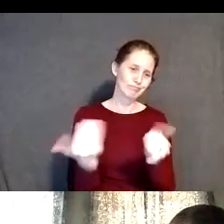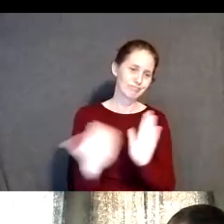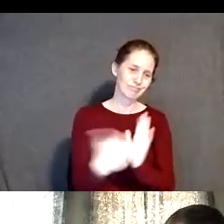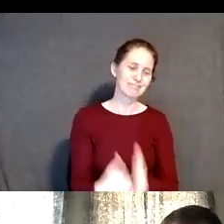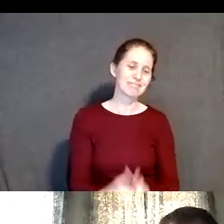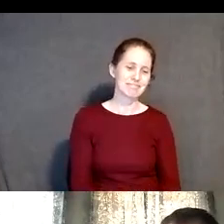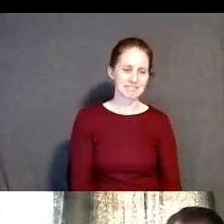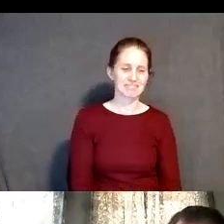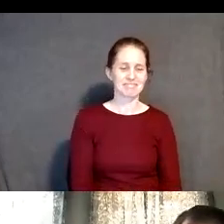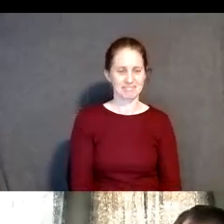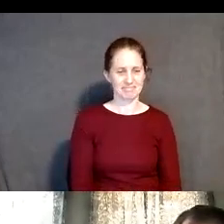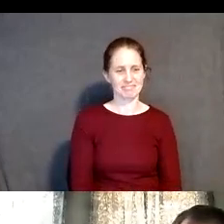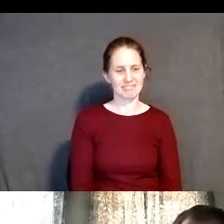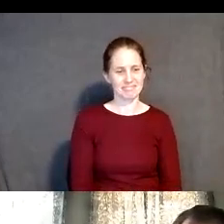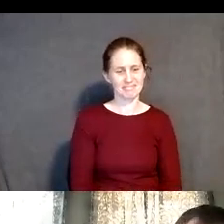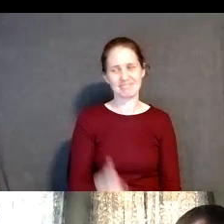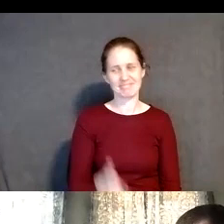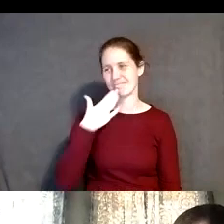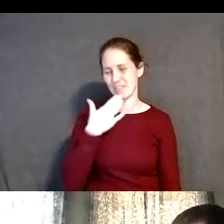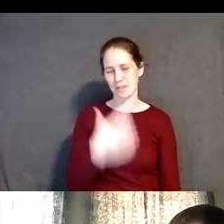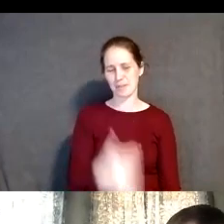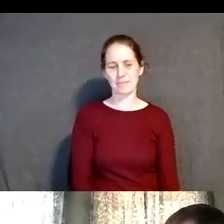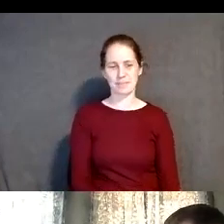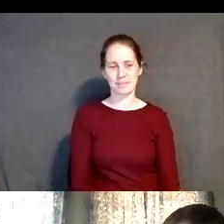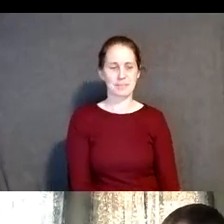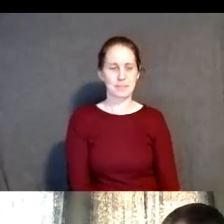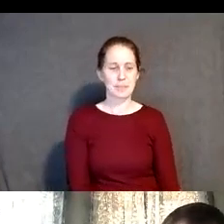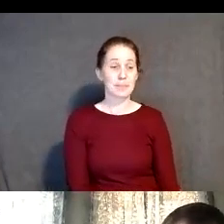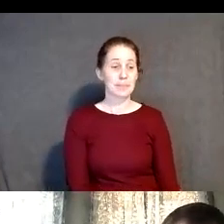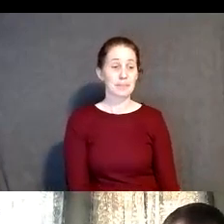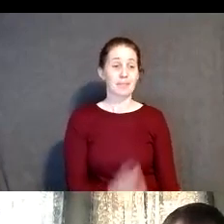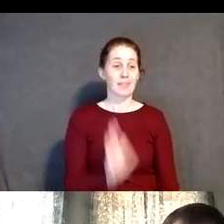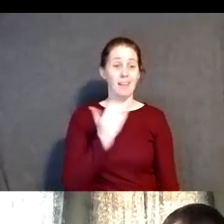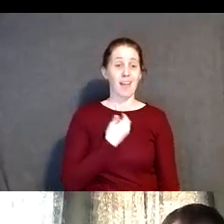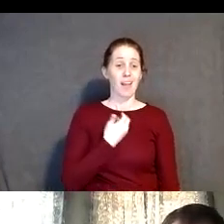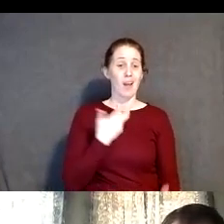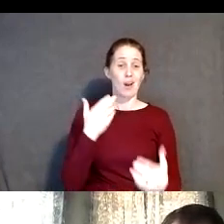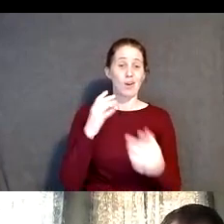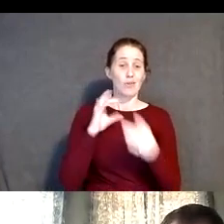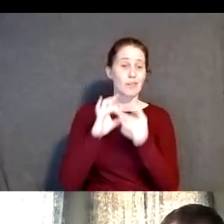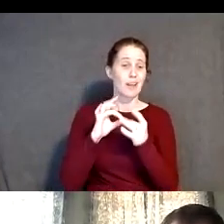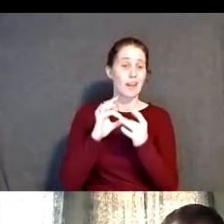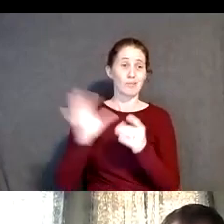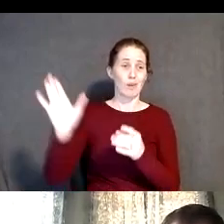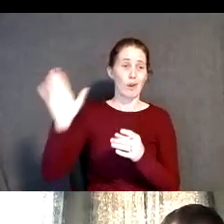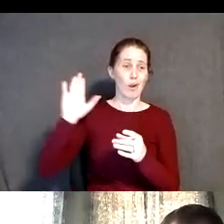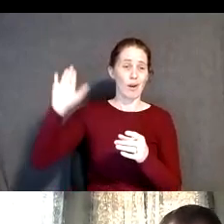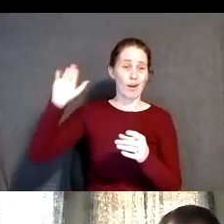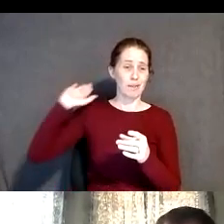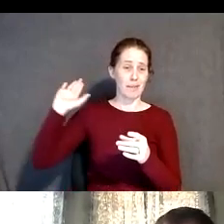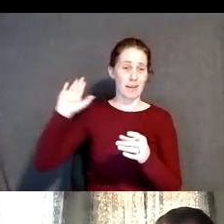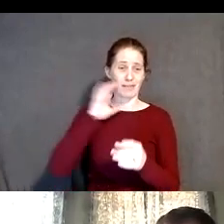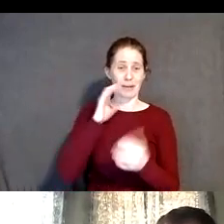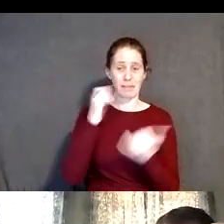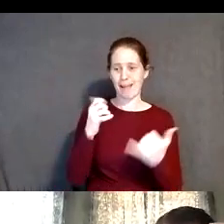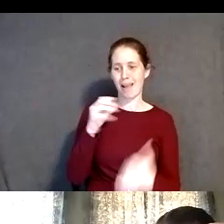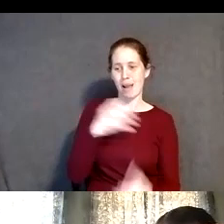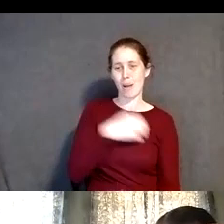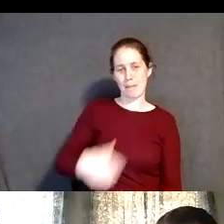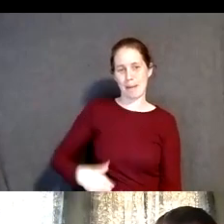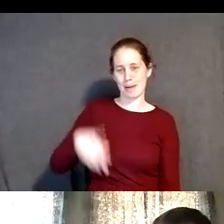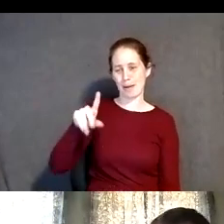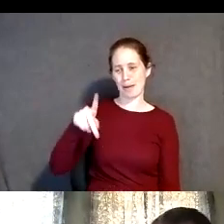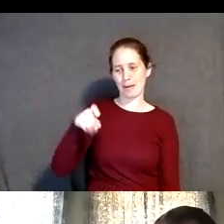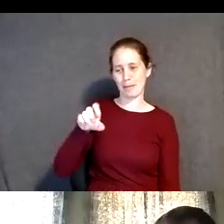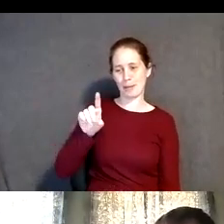Thanks. Thank you, Councilman. Our relationship goes back as far as when now Mayor Peduto